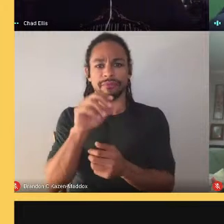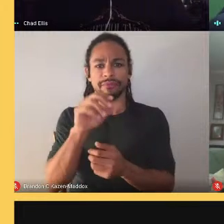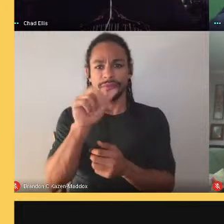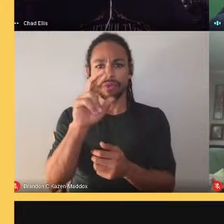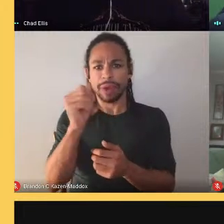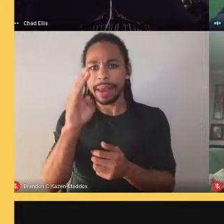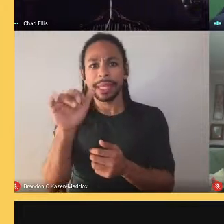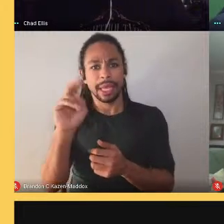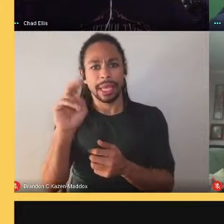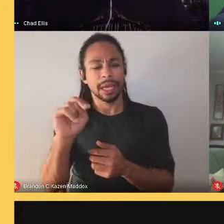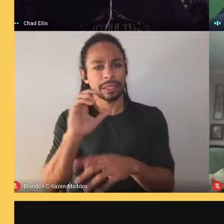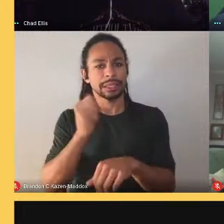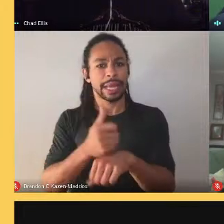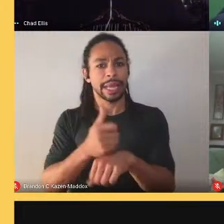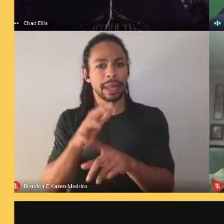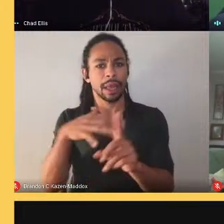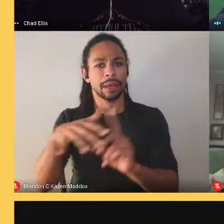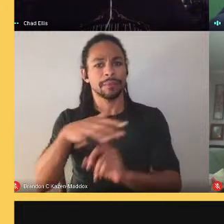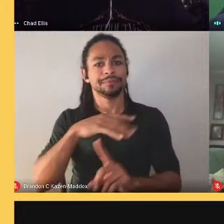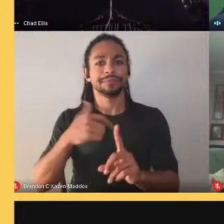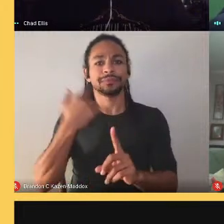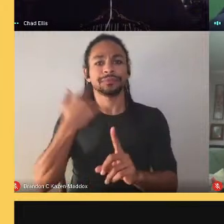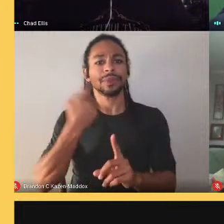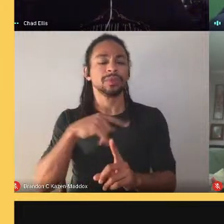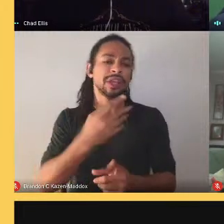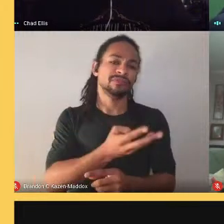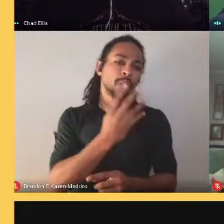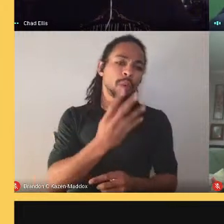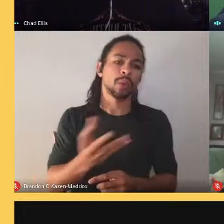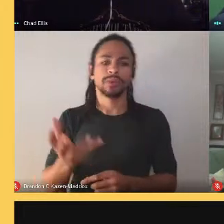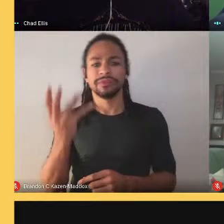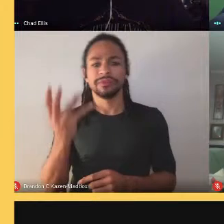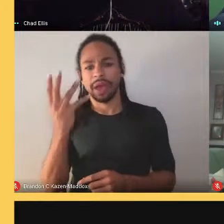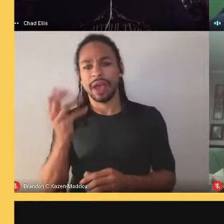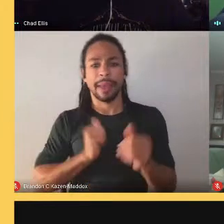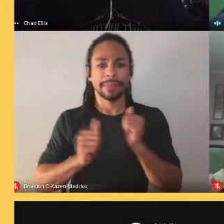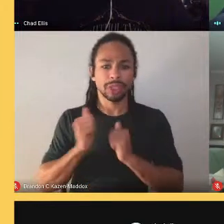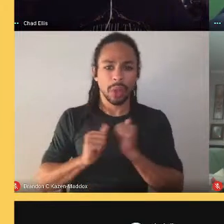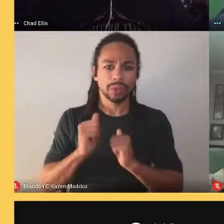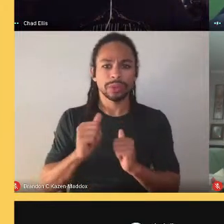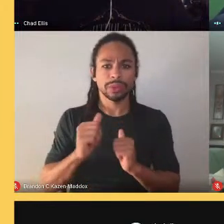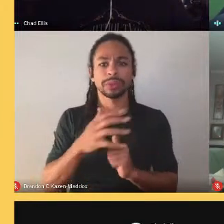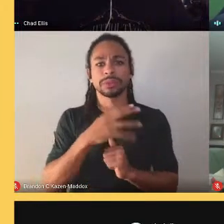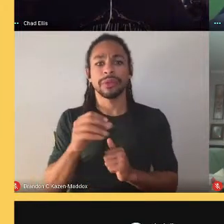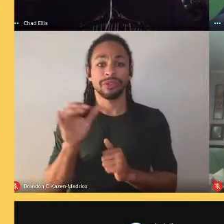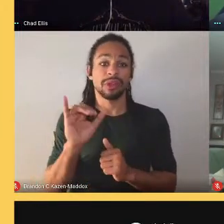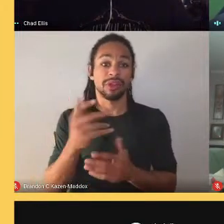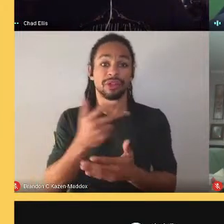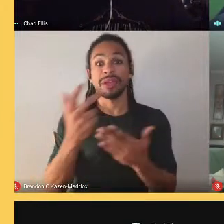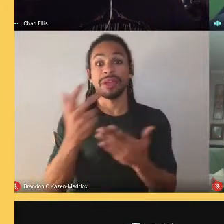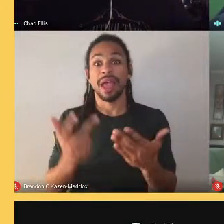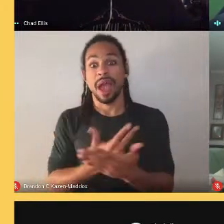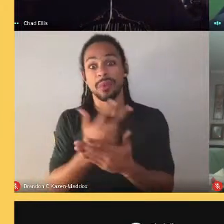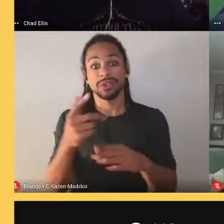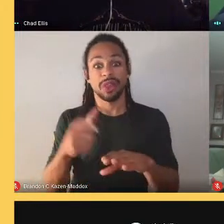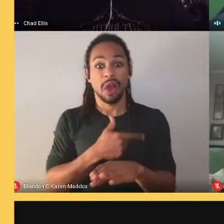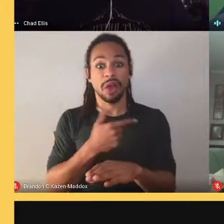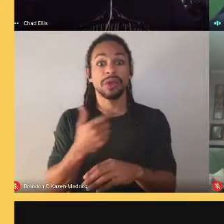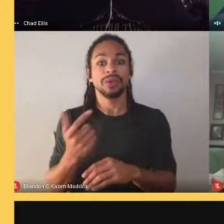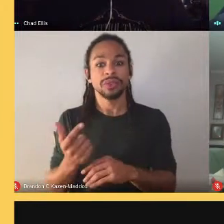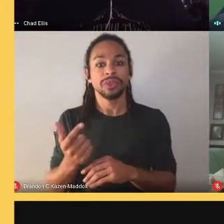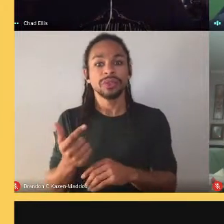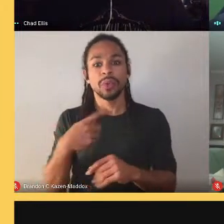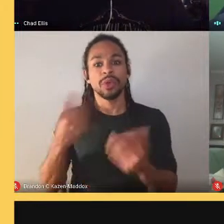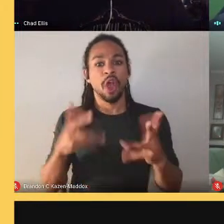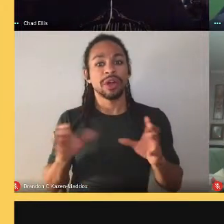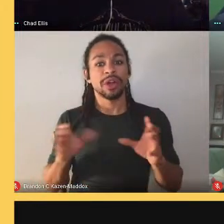are 4 or 5 episodes in, and they're essentially like 3 hour long. So we've already done like 15 hours or so,